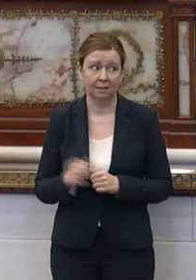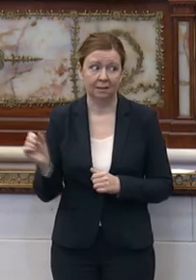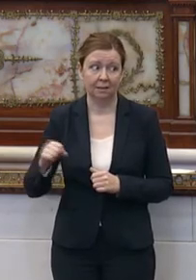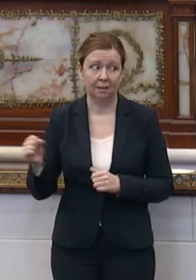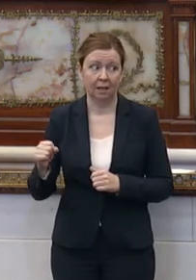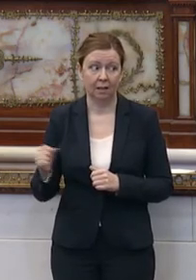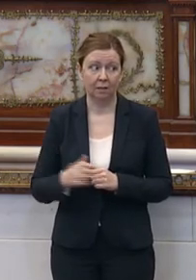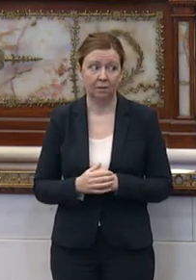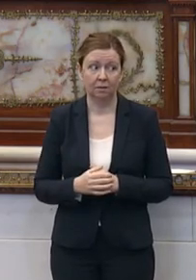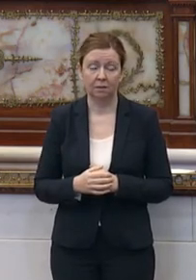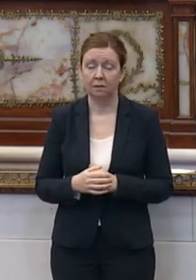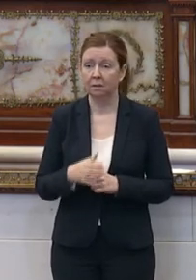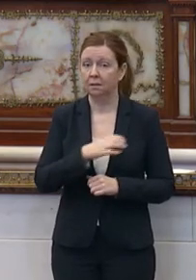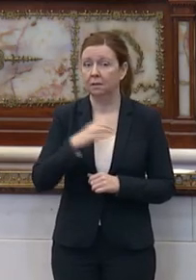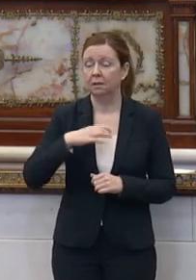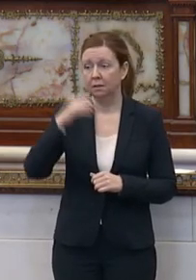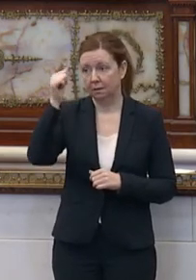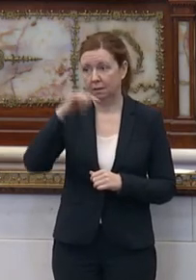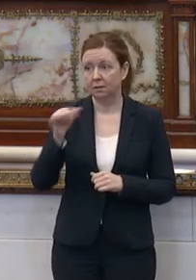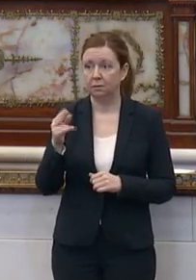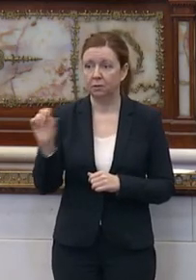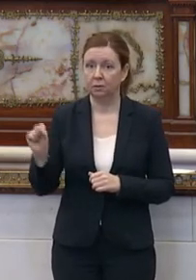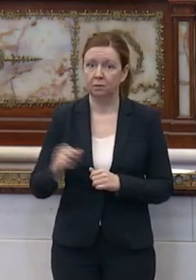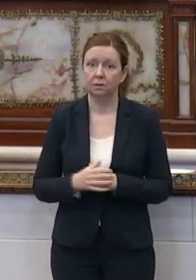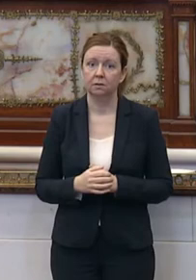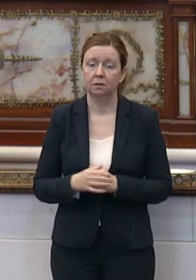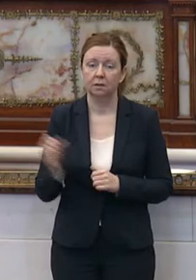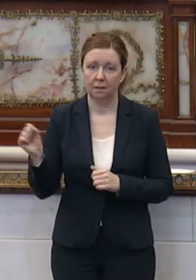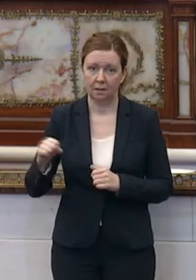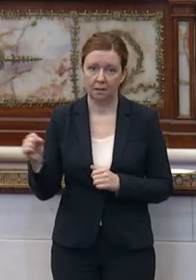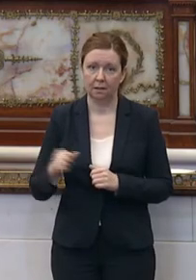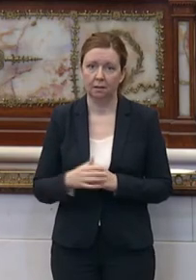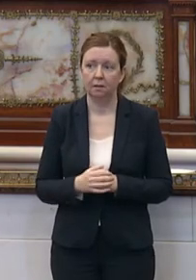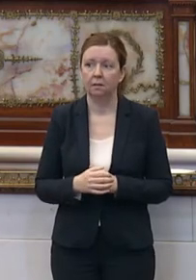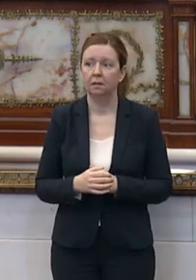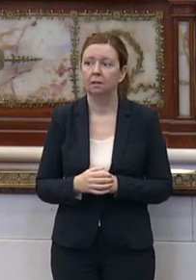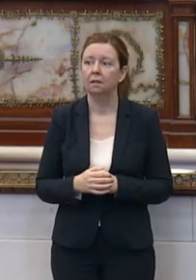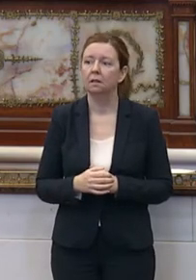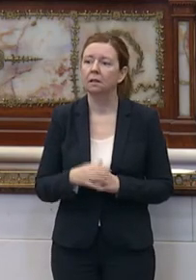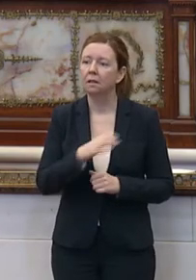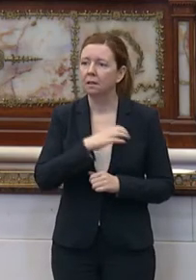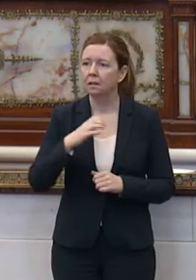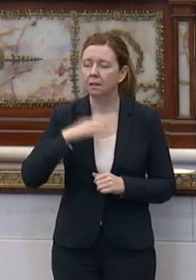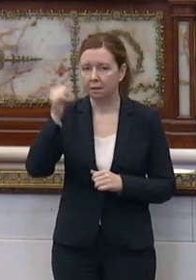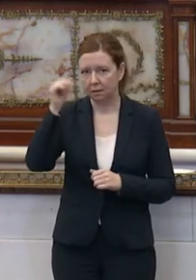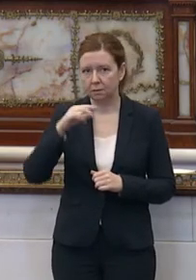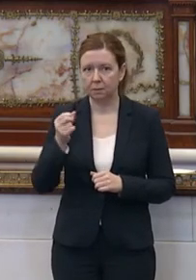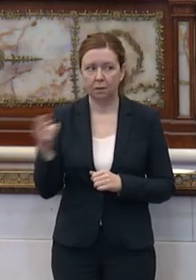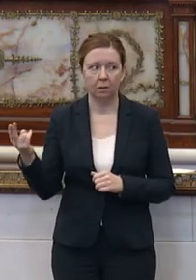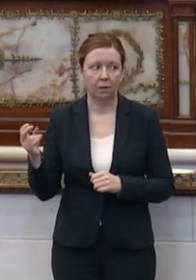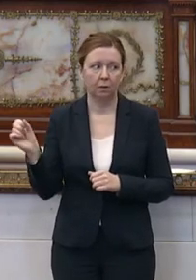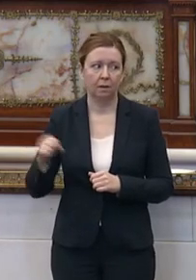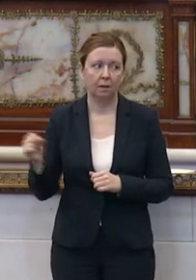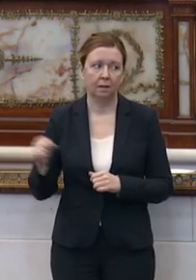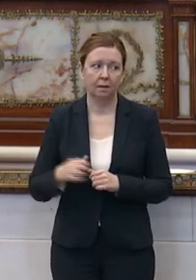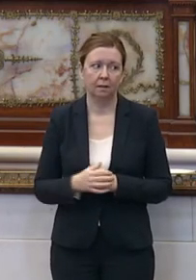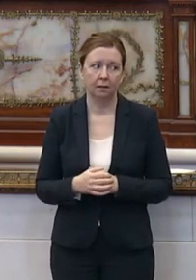Aye. Councilman Jones? Aye. Councilman O?